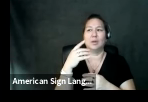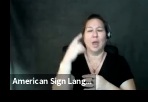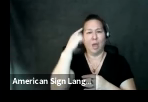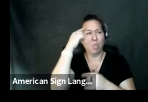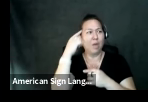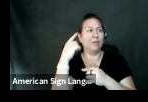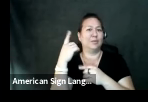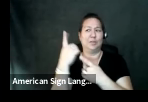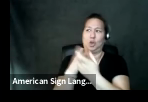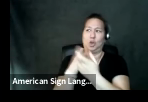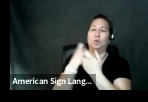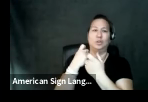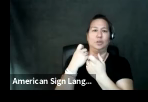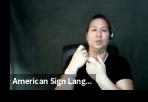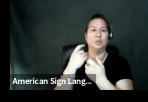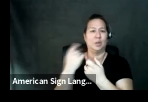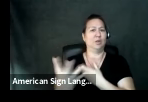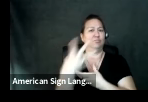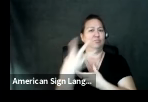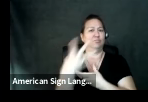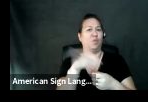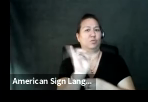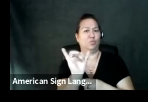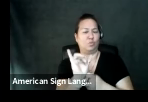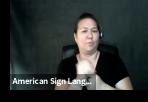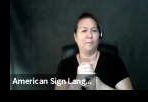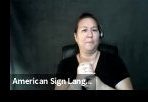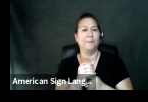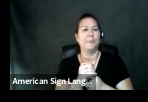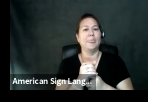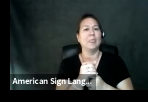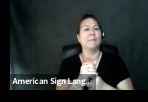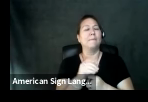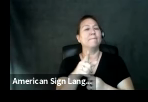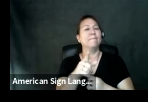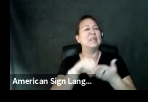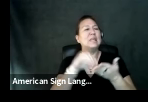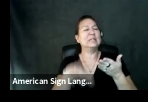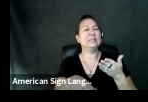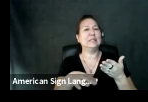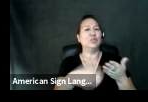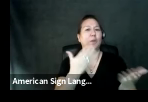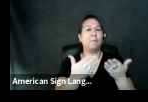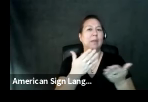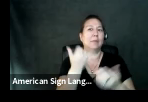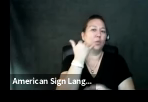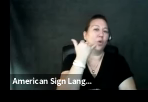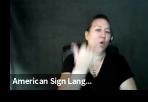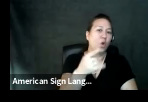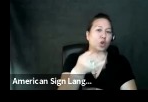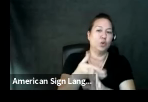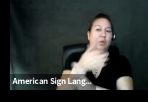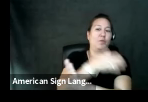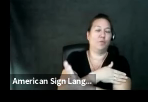entire discussion. As we had mentioned, Hillary had also said the teacher or case manager may call you ahead of time of the